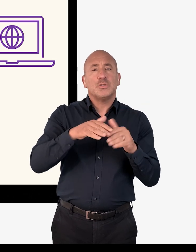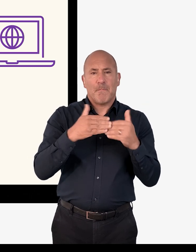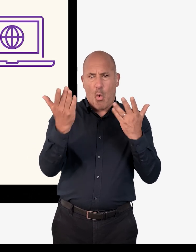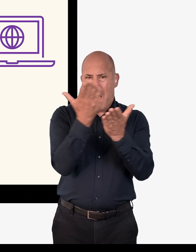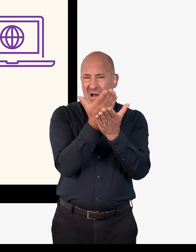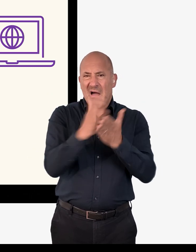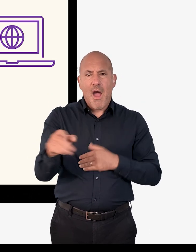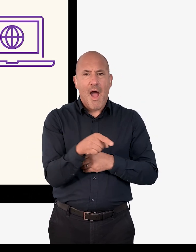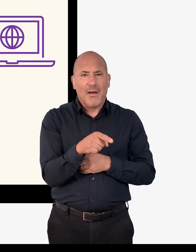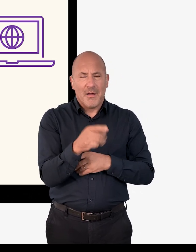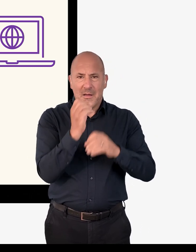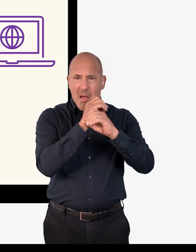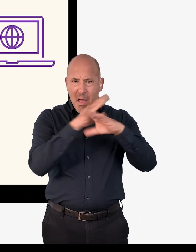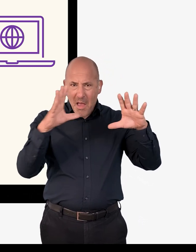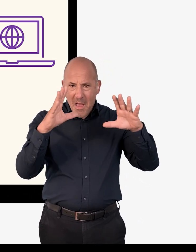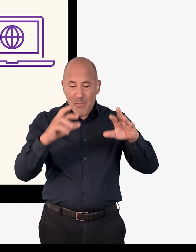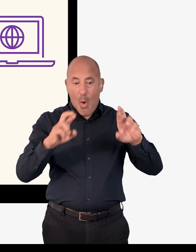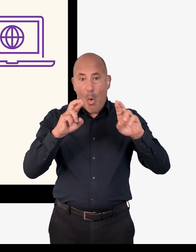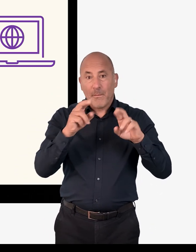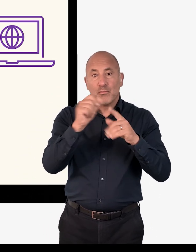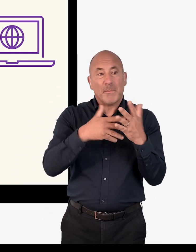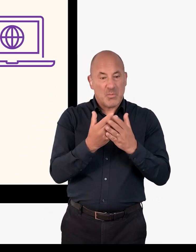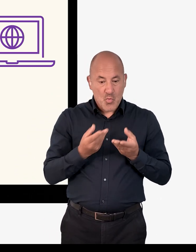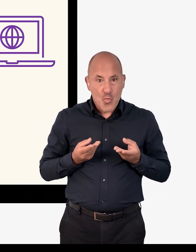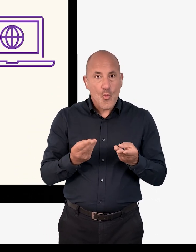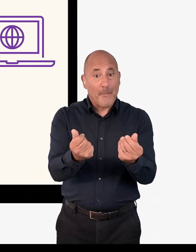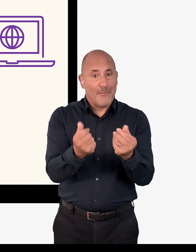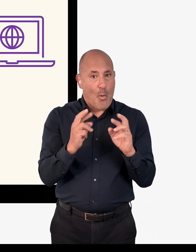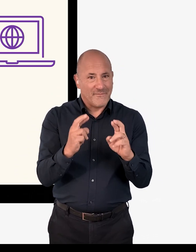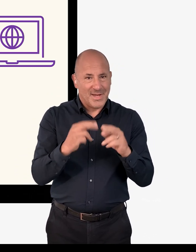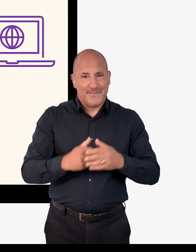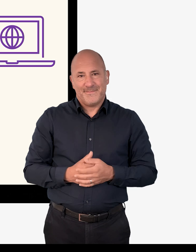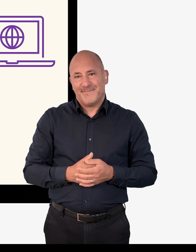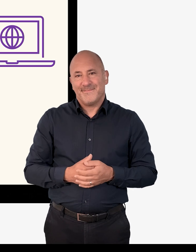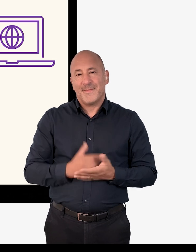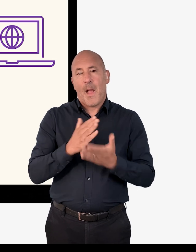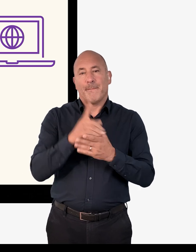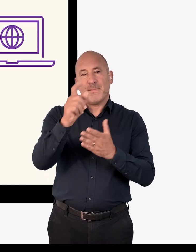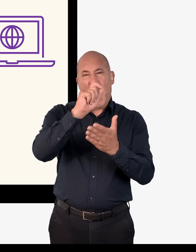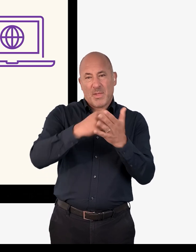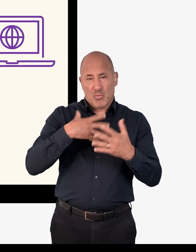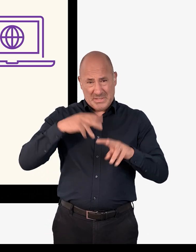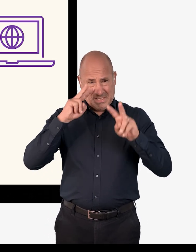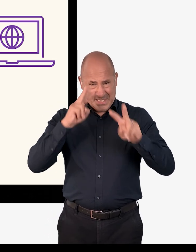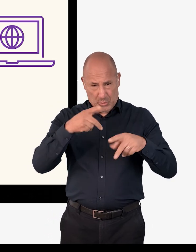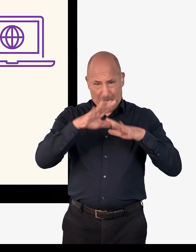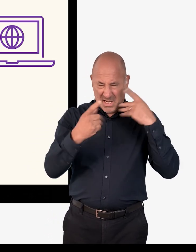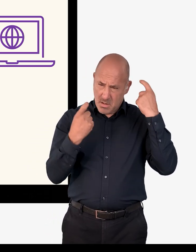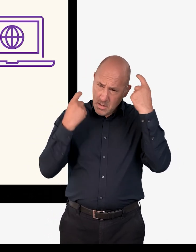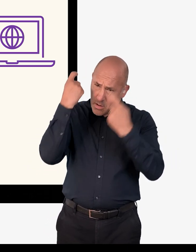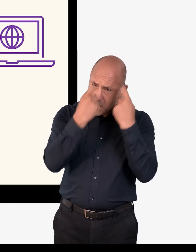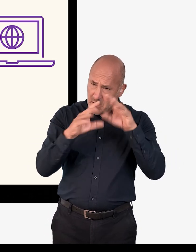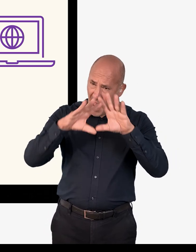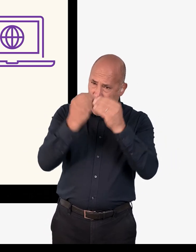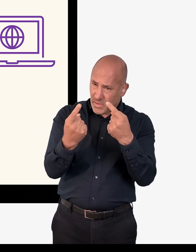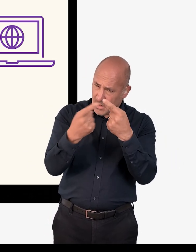your application will be, and hopefully the smoother your project will run. We want to be able to see in your application